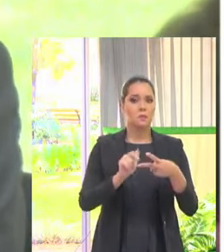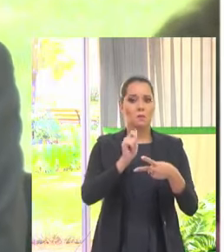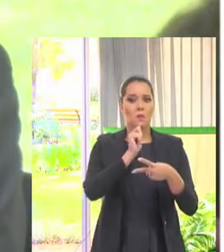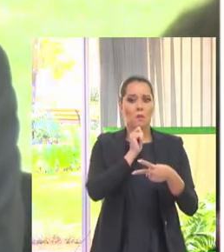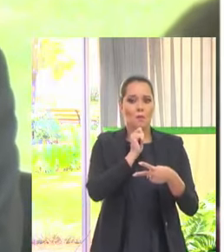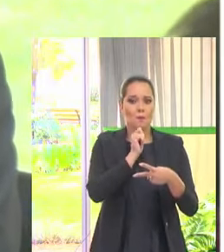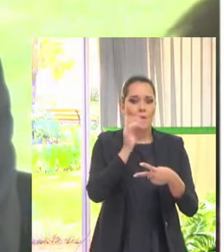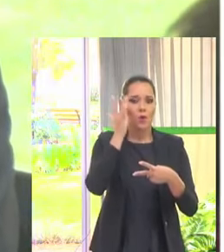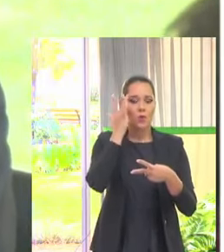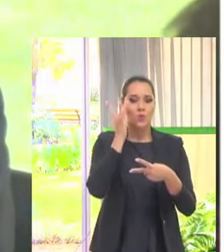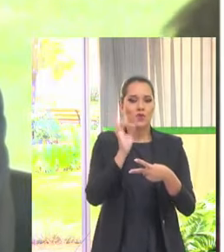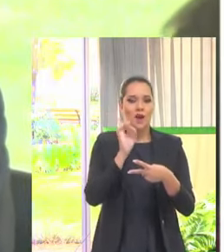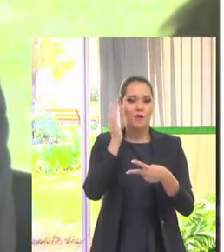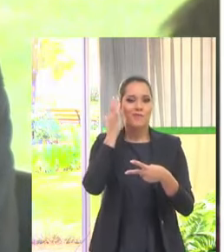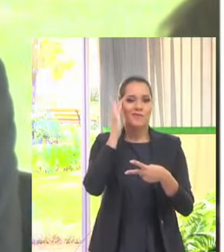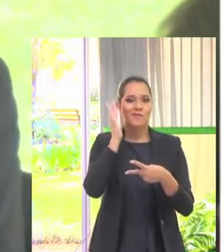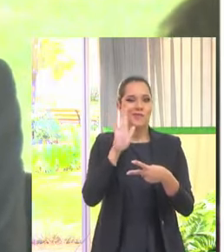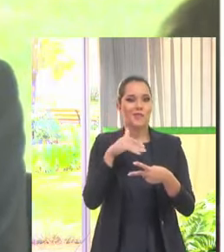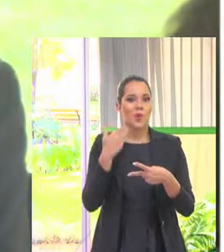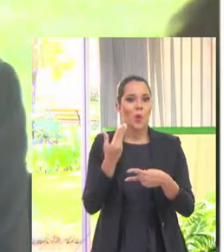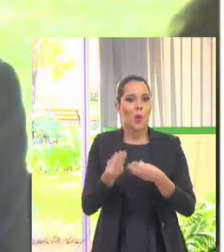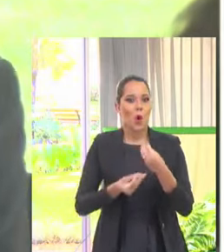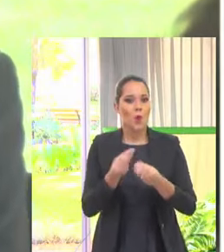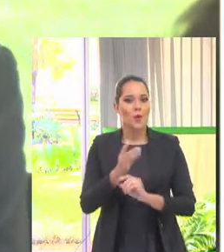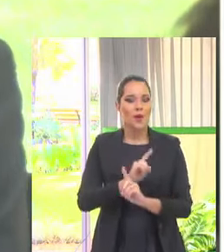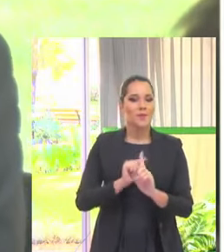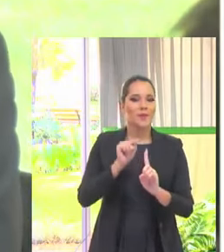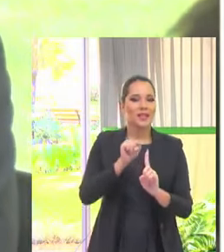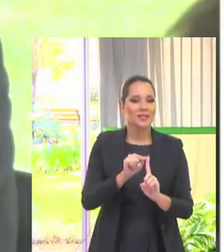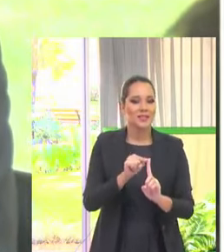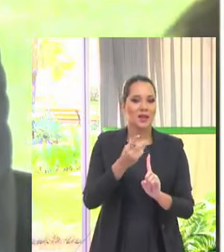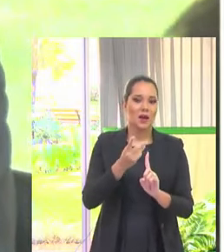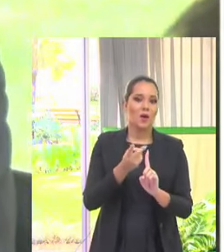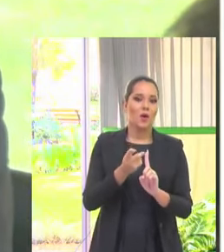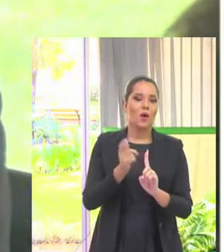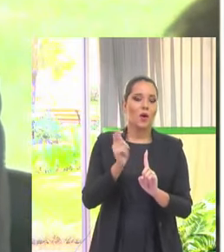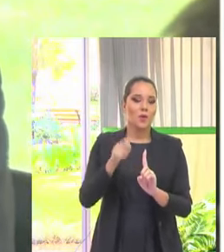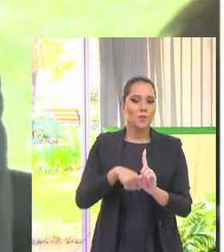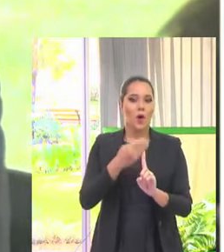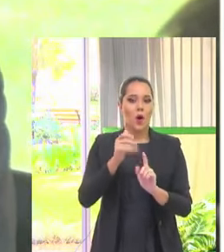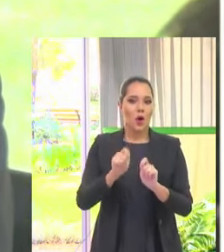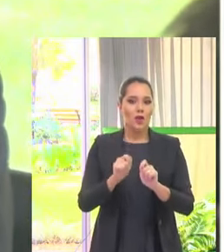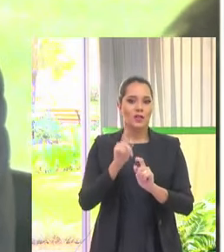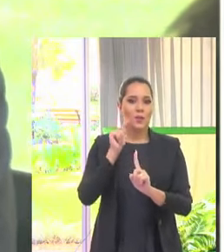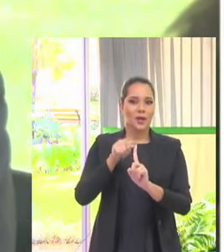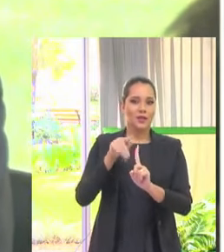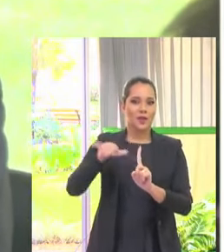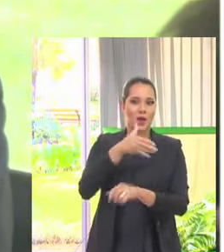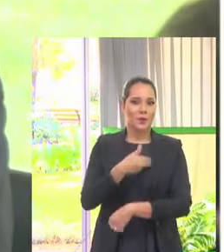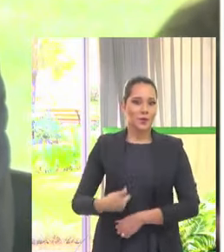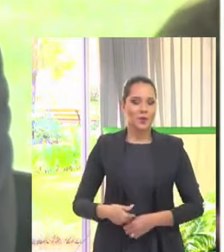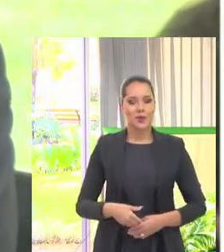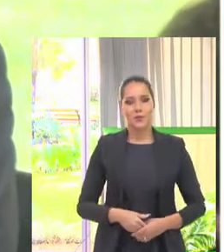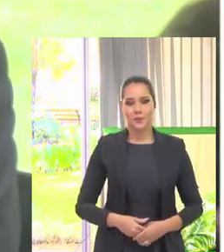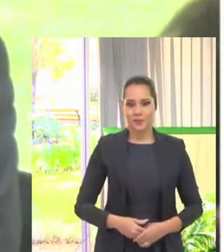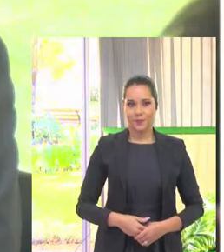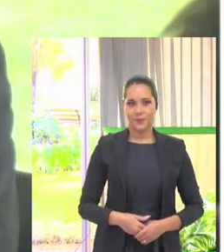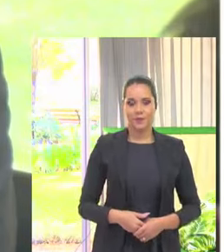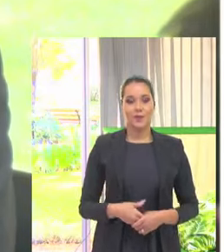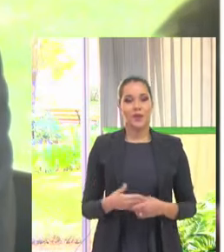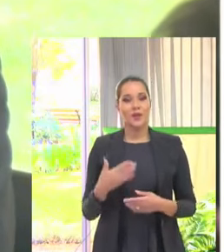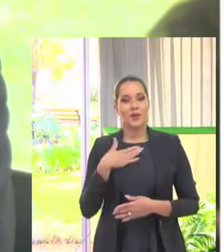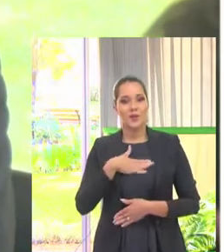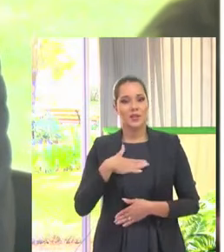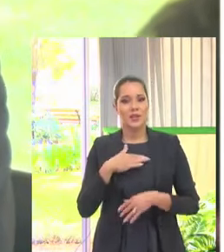the applications can be, particularly the public policy applications. And finally, I would say lump two rather different things together, which are clean and